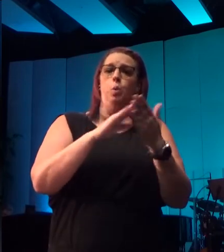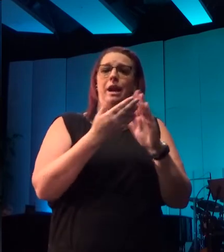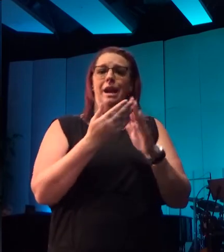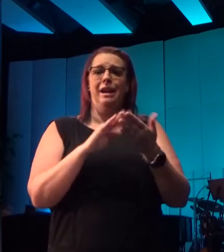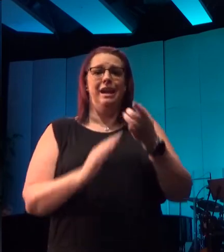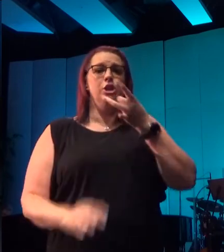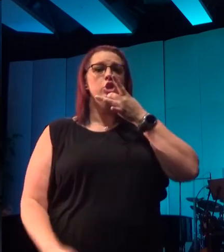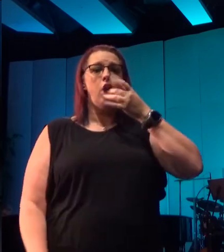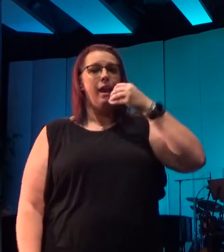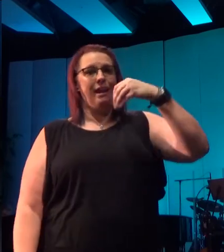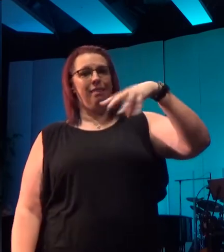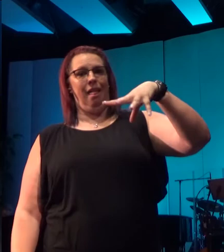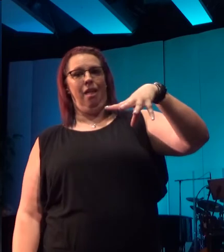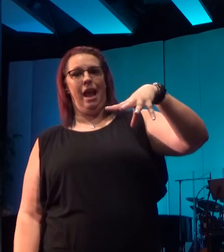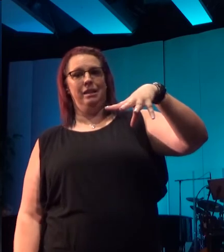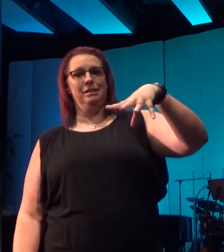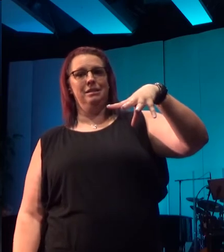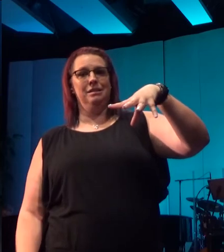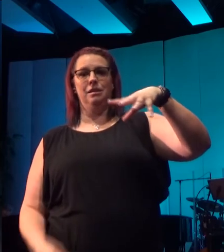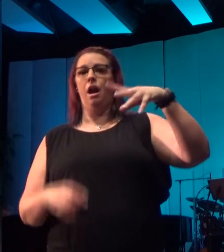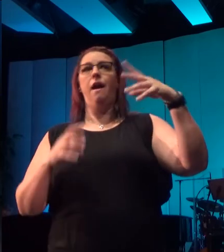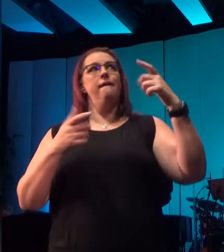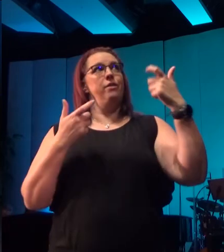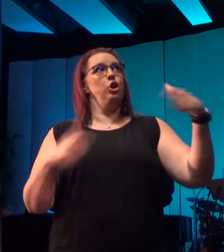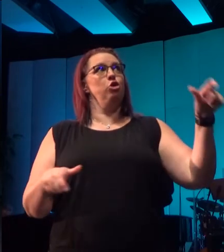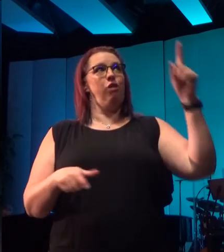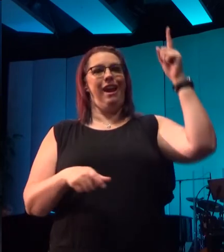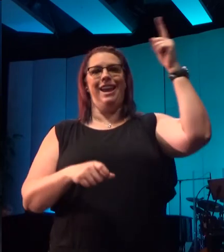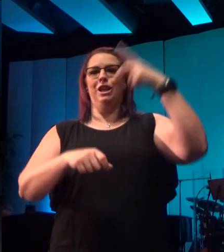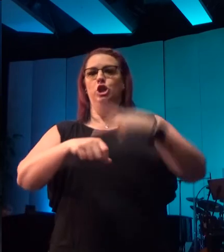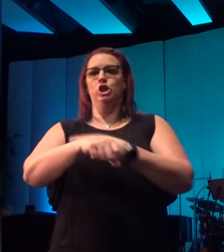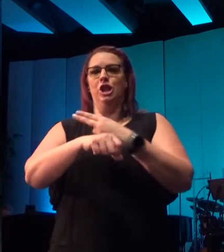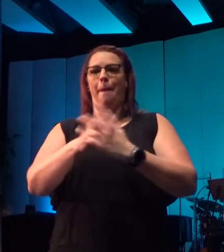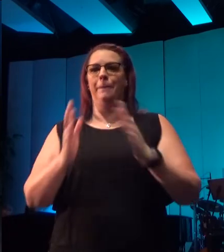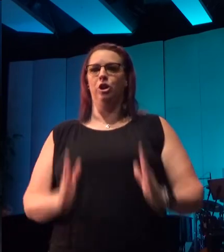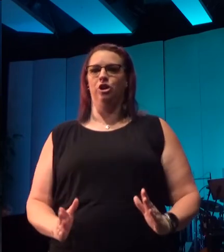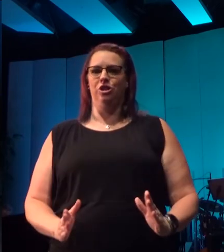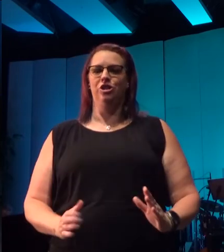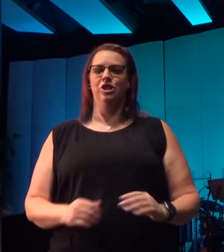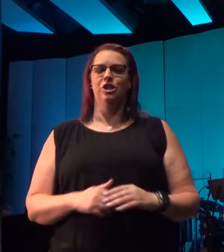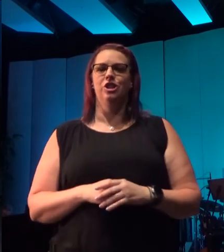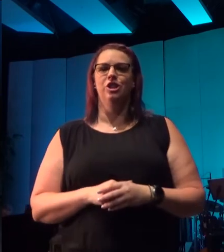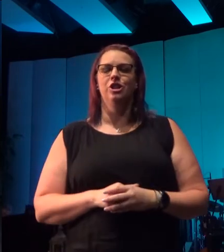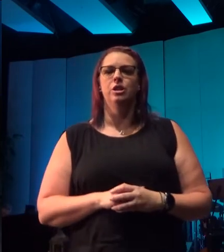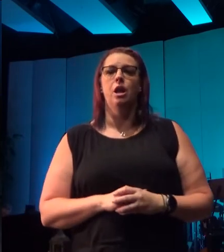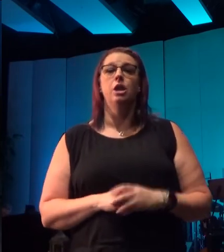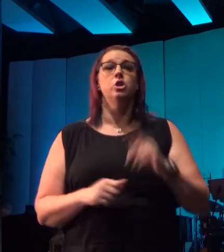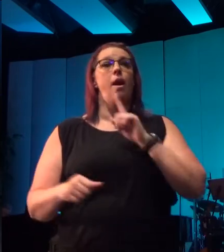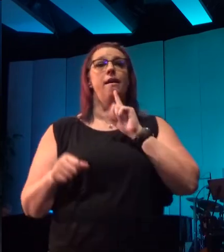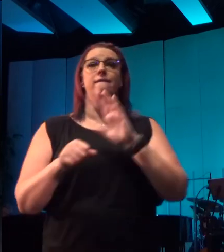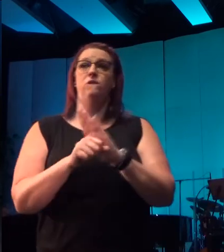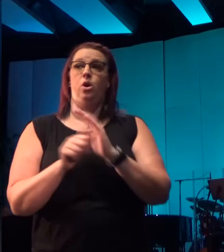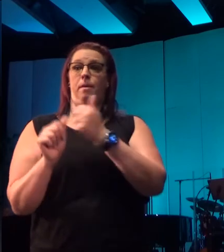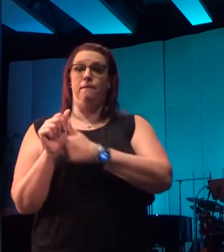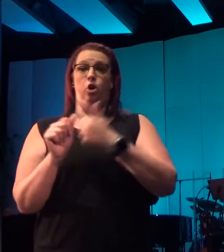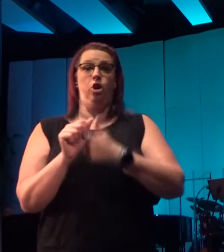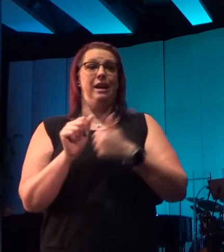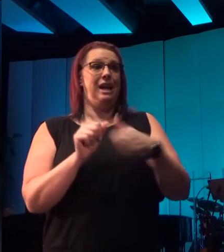light of the great shepherd of all life. And I affirm for each one of